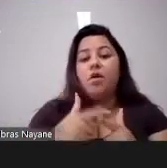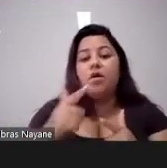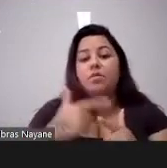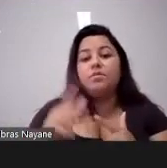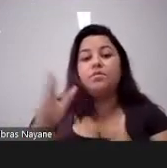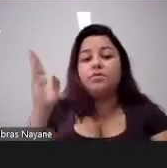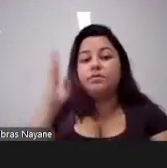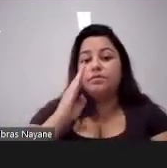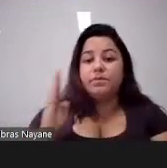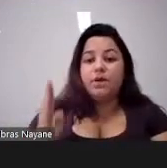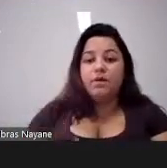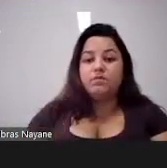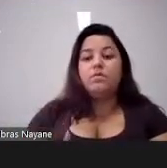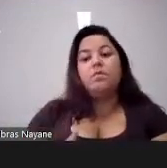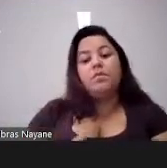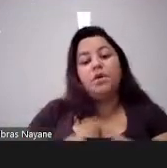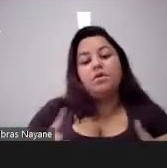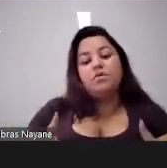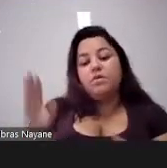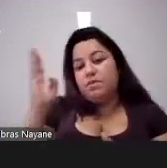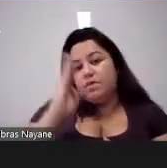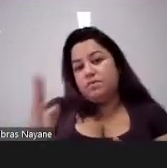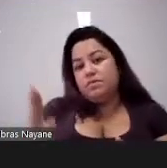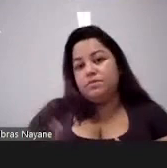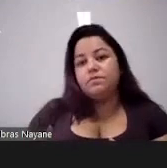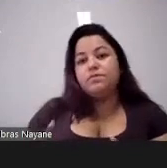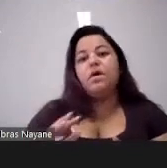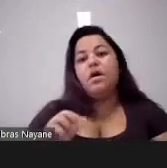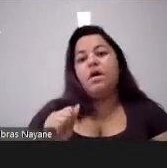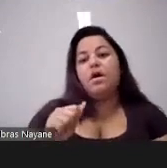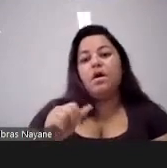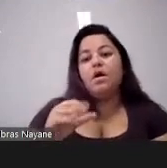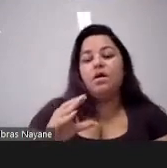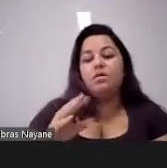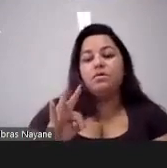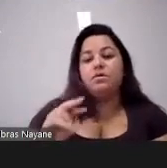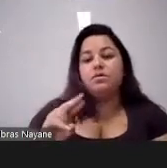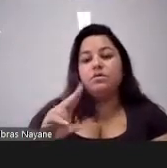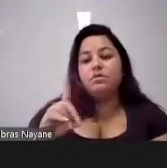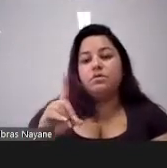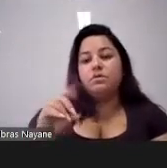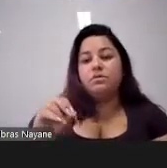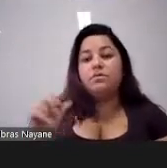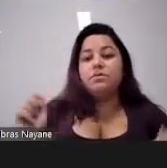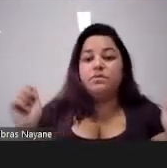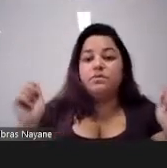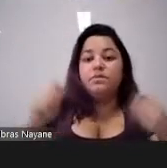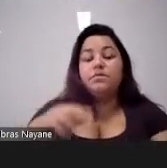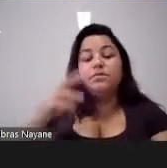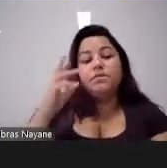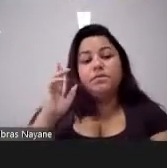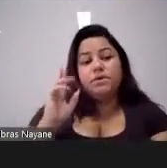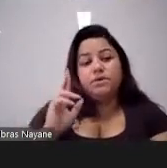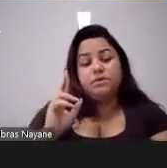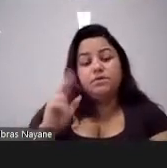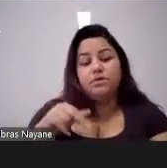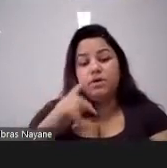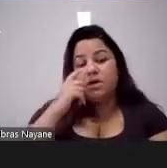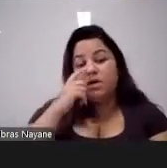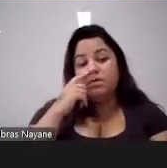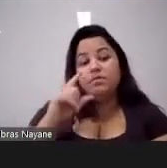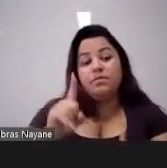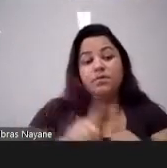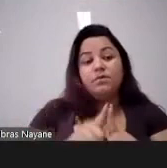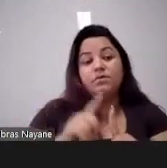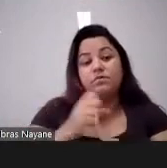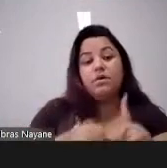pact or agreement, but in Brazilian case is deeper in terms of need. And so